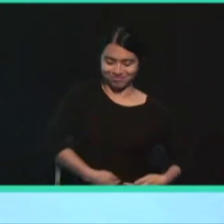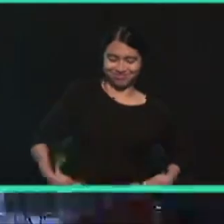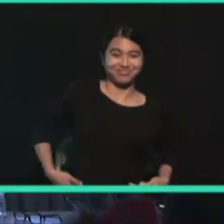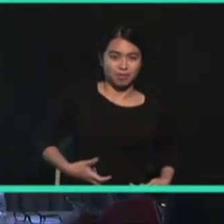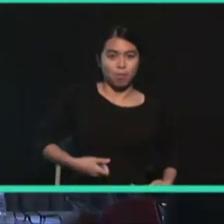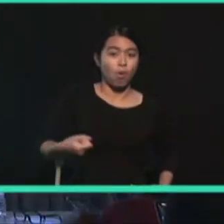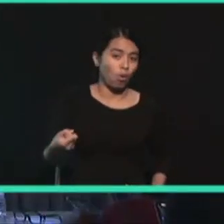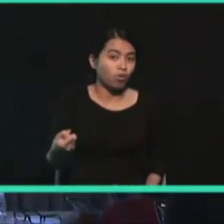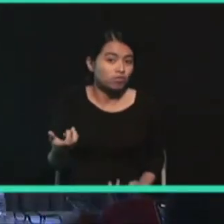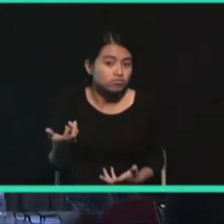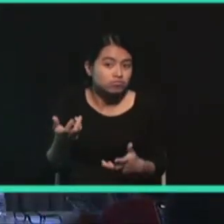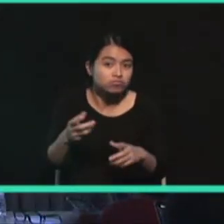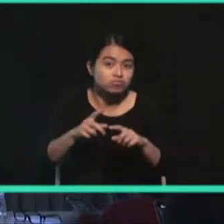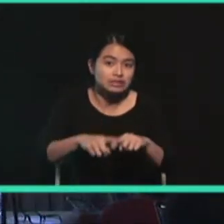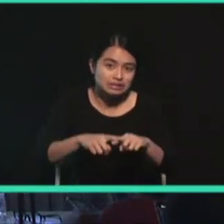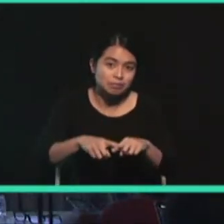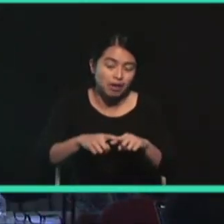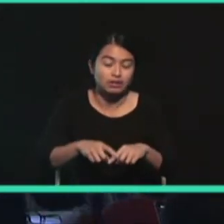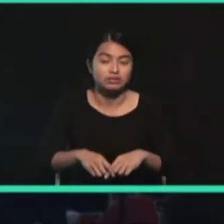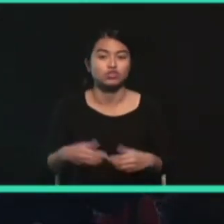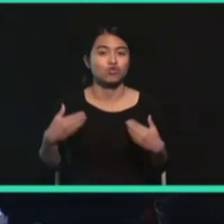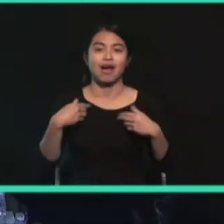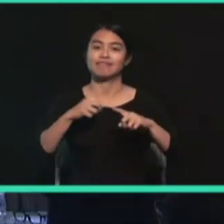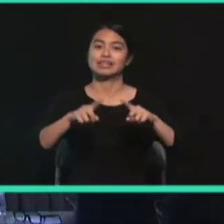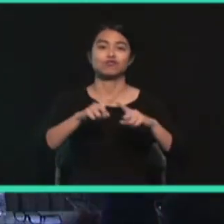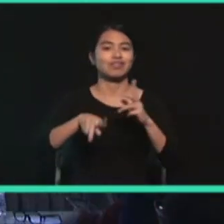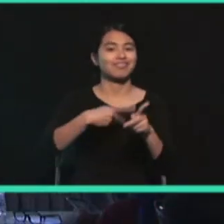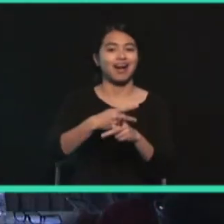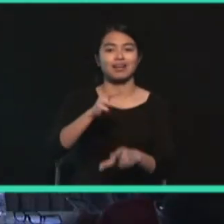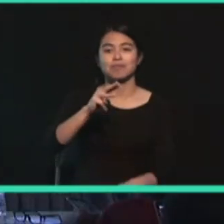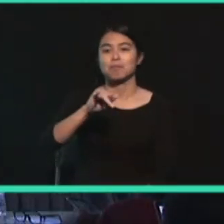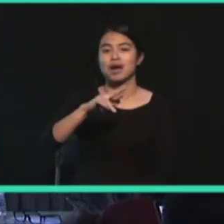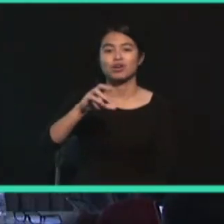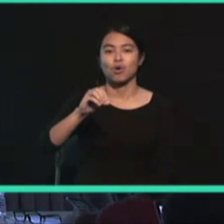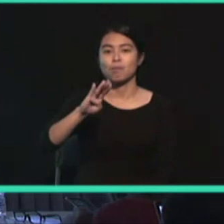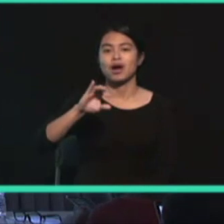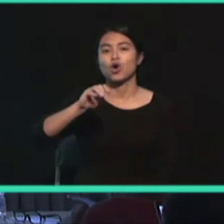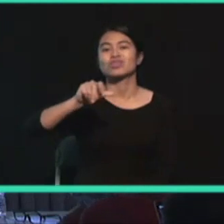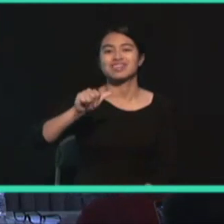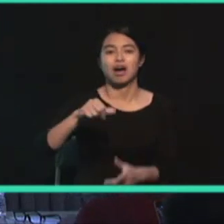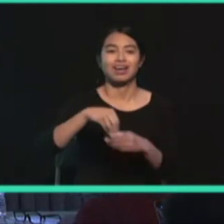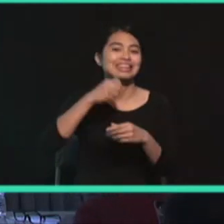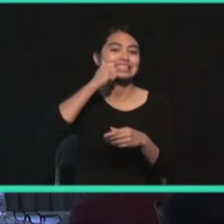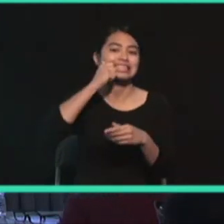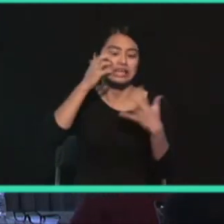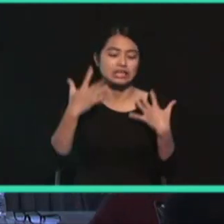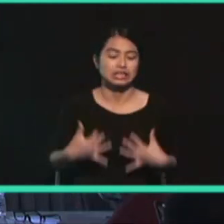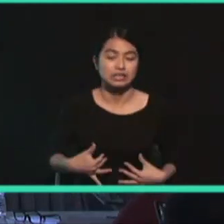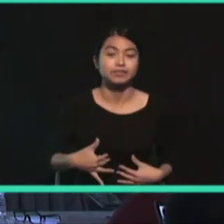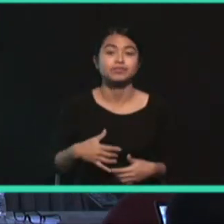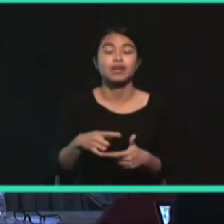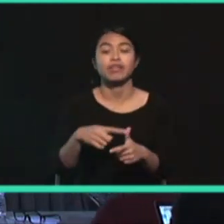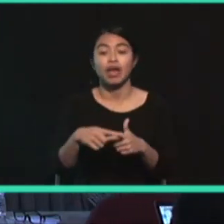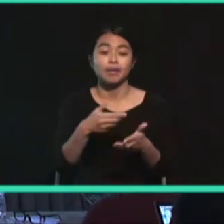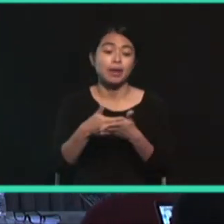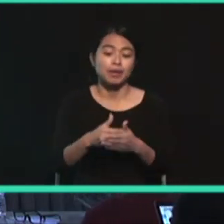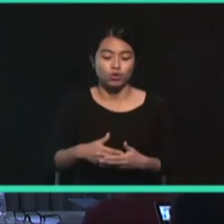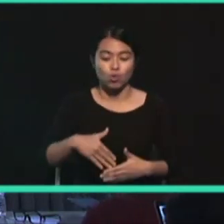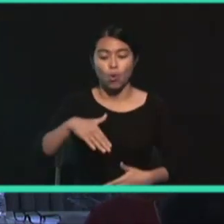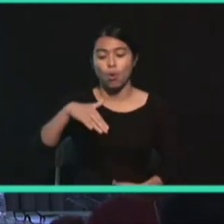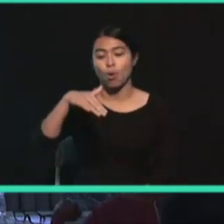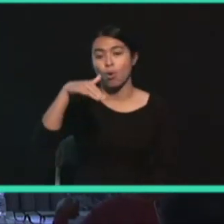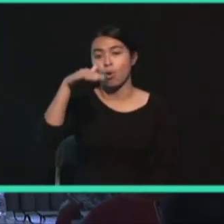a C-section delivery, you have different microbiota of the skin. But then you start growing, and with the first